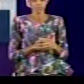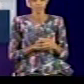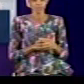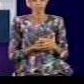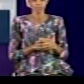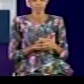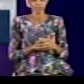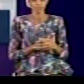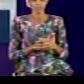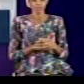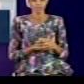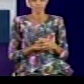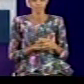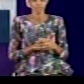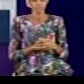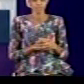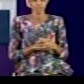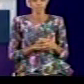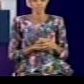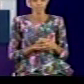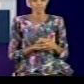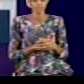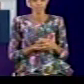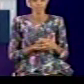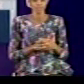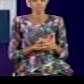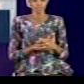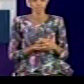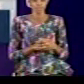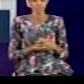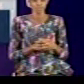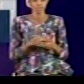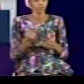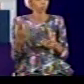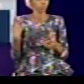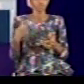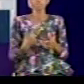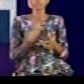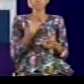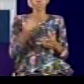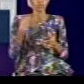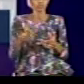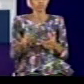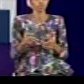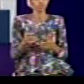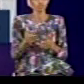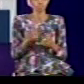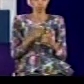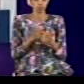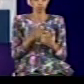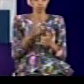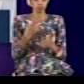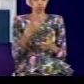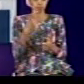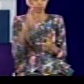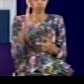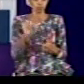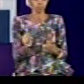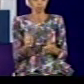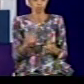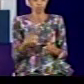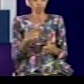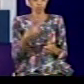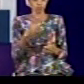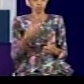this. And unfortunately, I was a victim of gunshots. And then when I was shot, they said it's